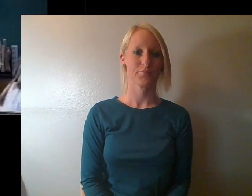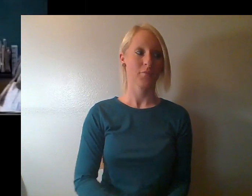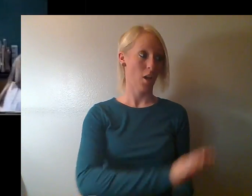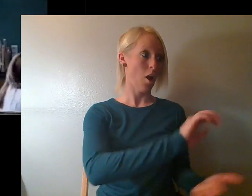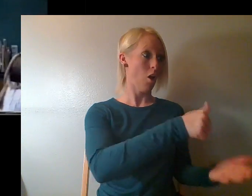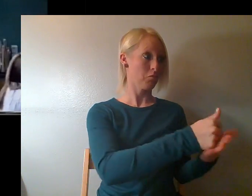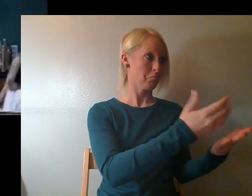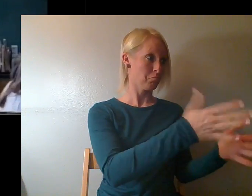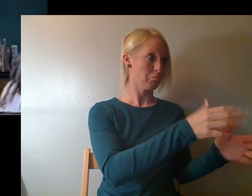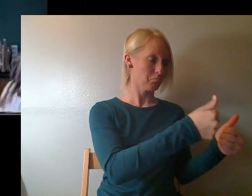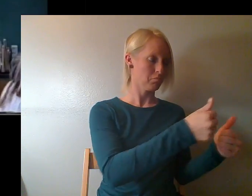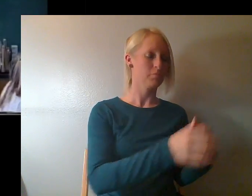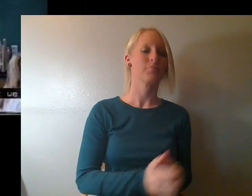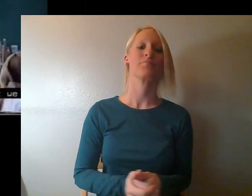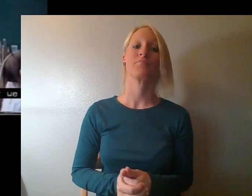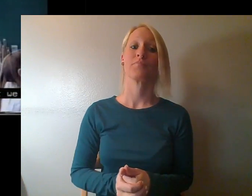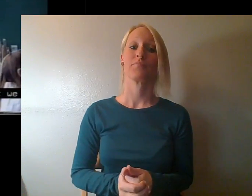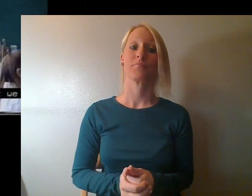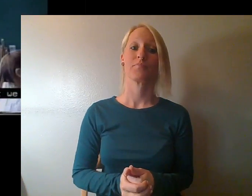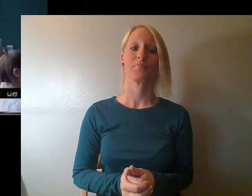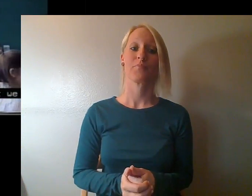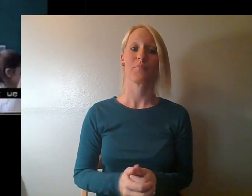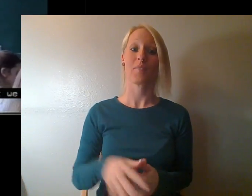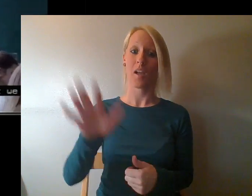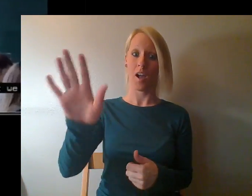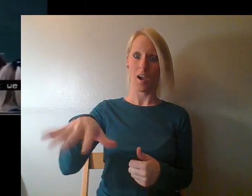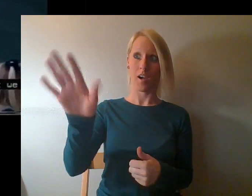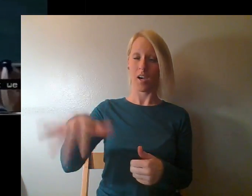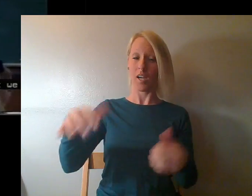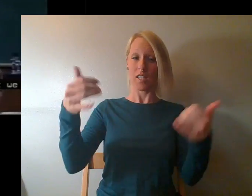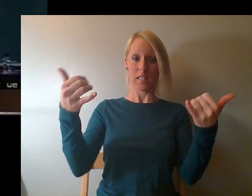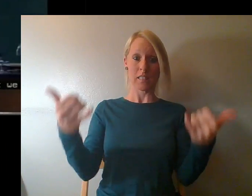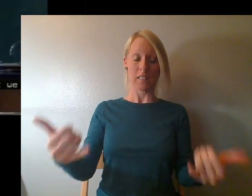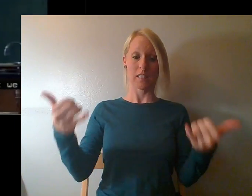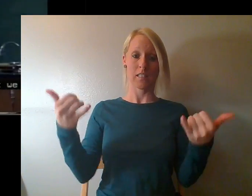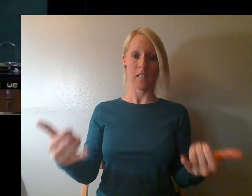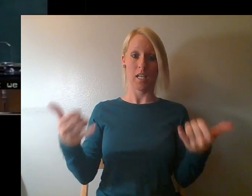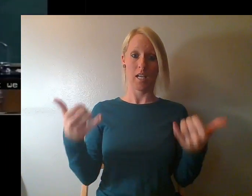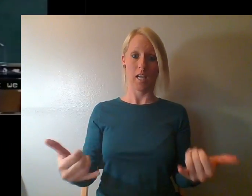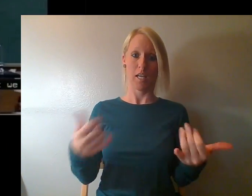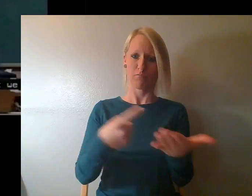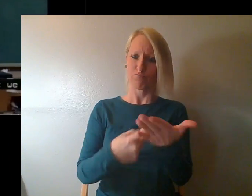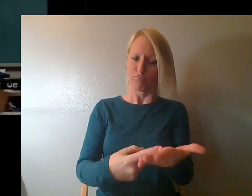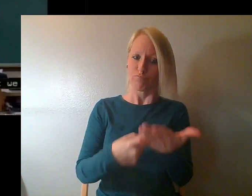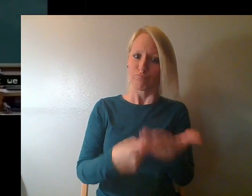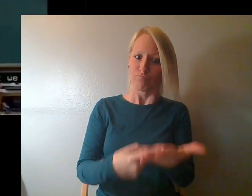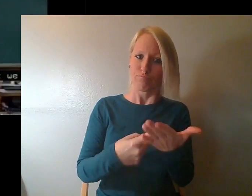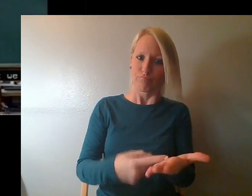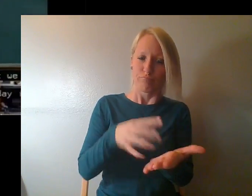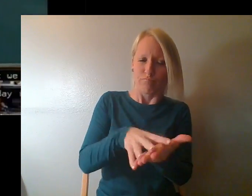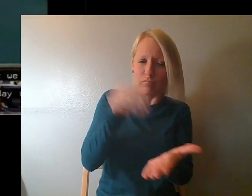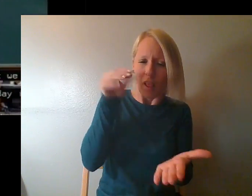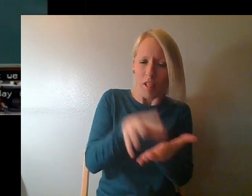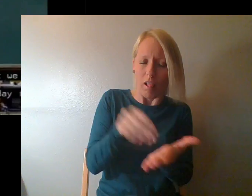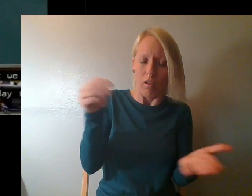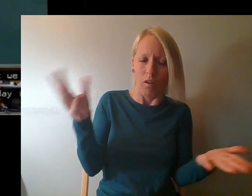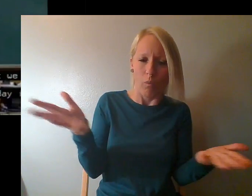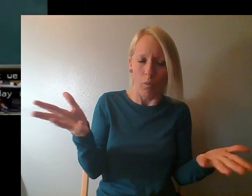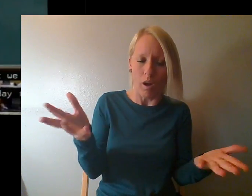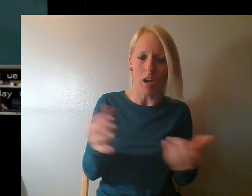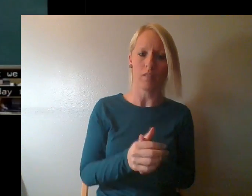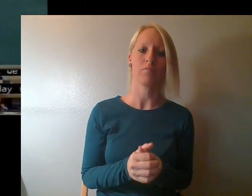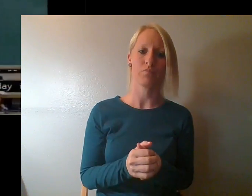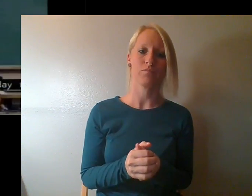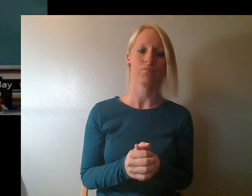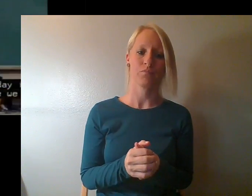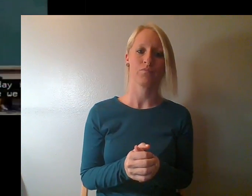Okay, you should be all set. All right, then let's talk about what we are going to do today. What I would like to do today is